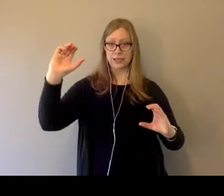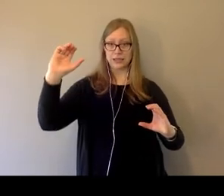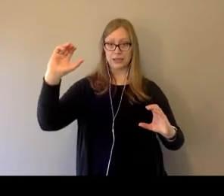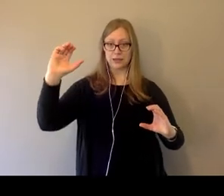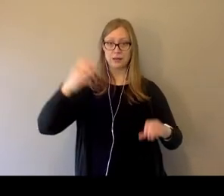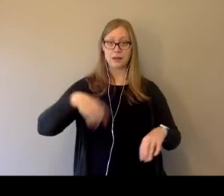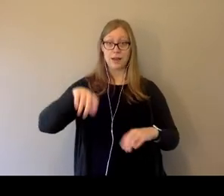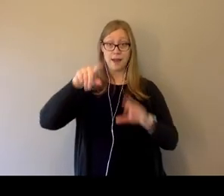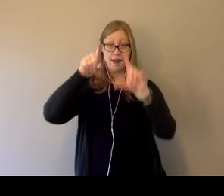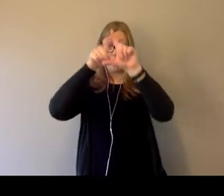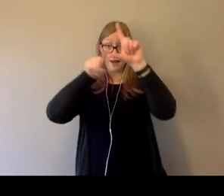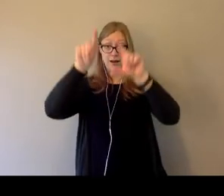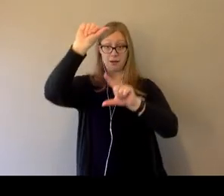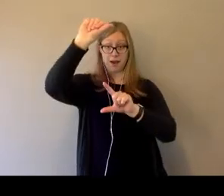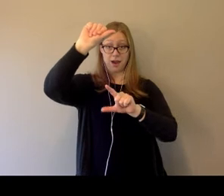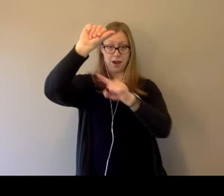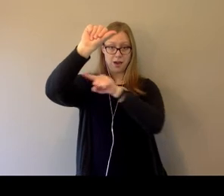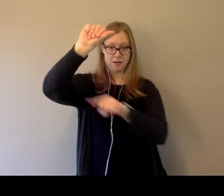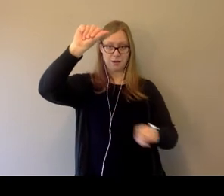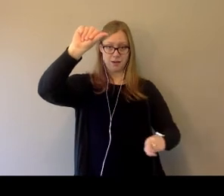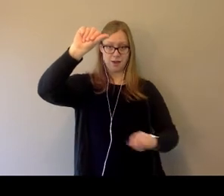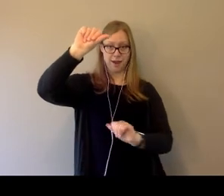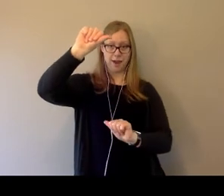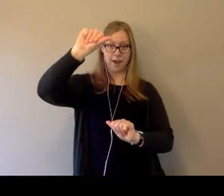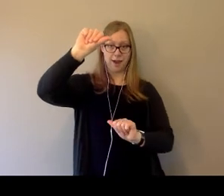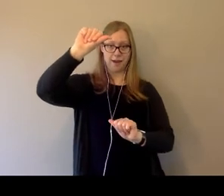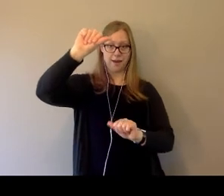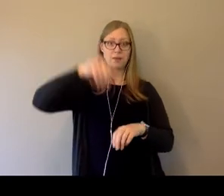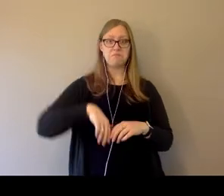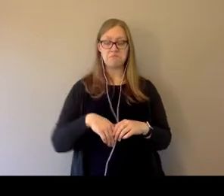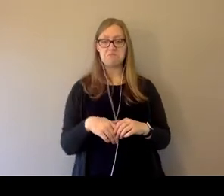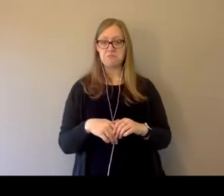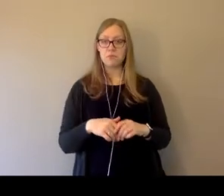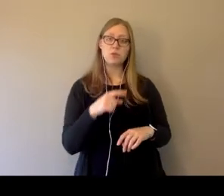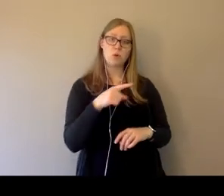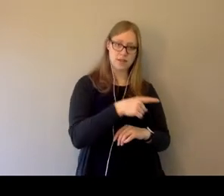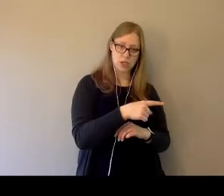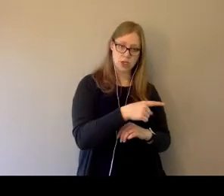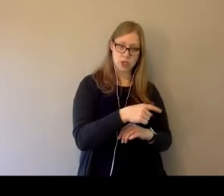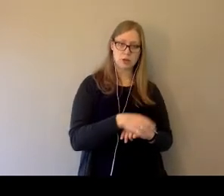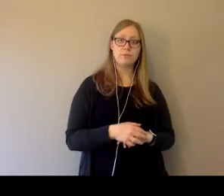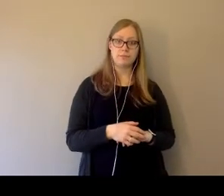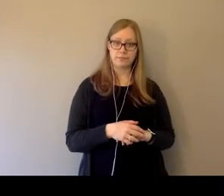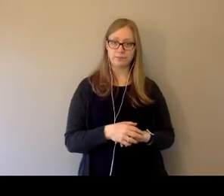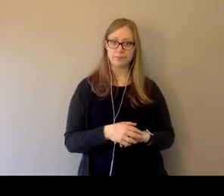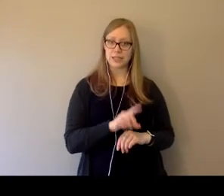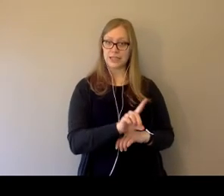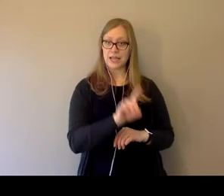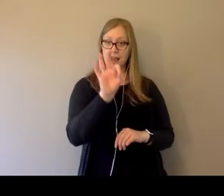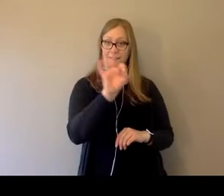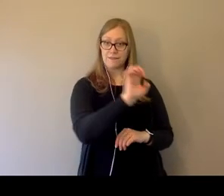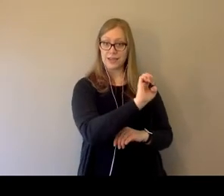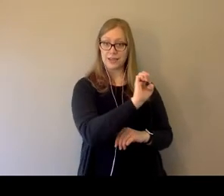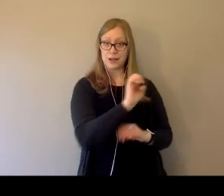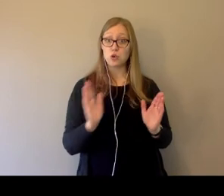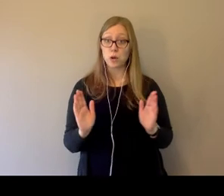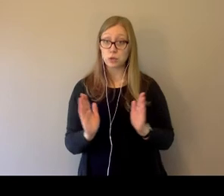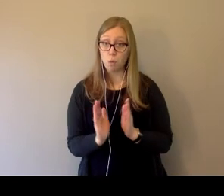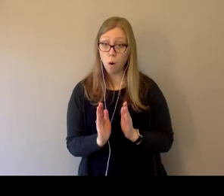common way to name things. Got small d, small f, small e. So the small letters are the side